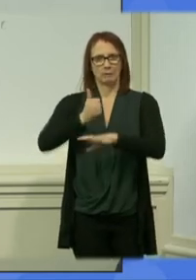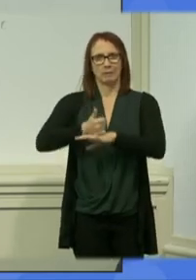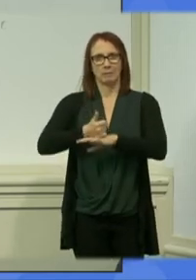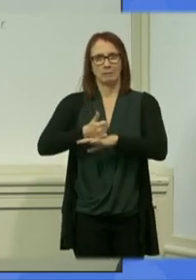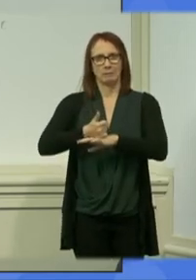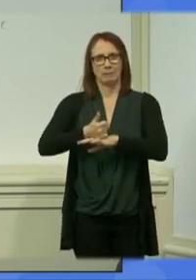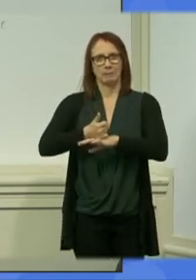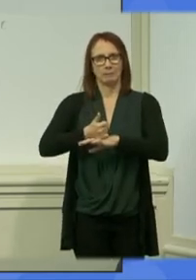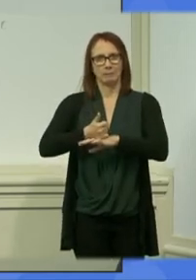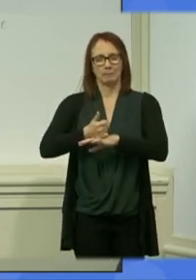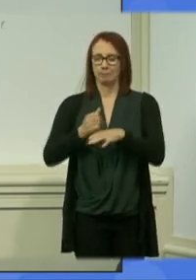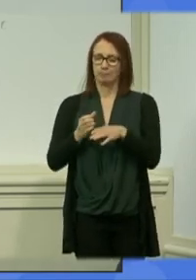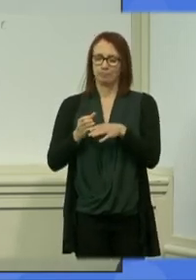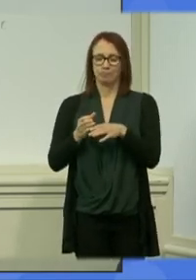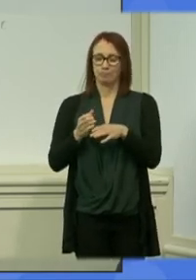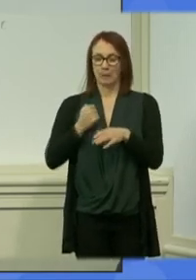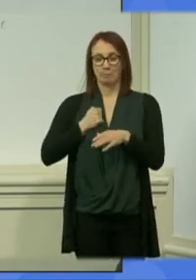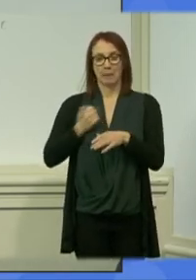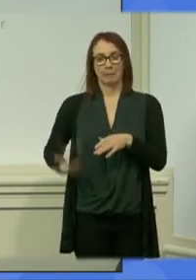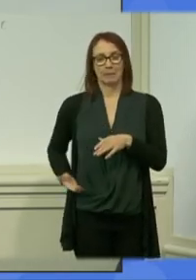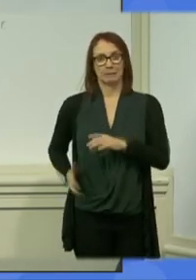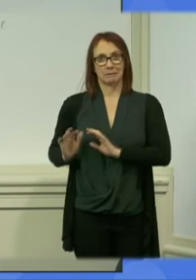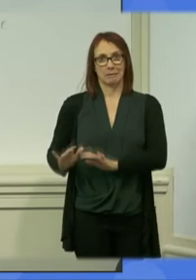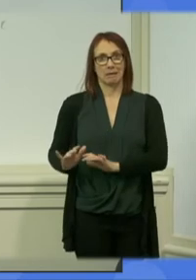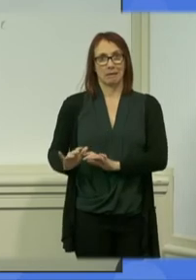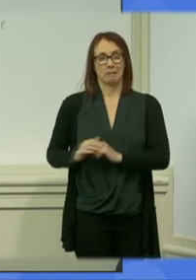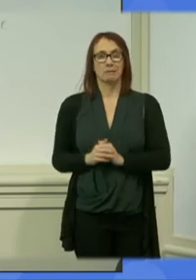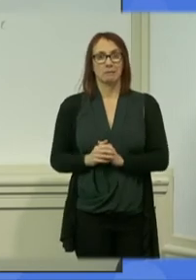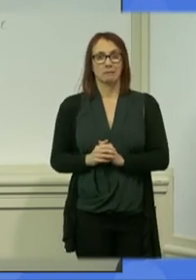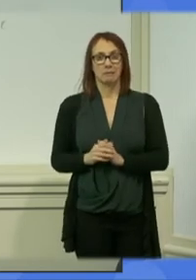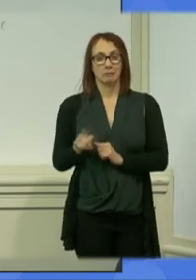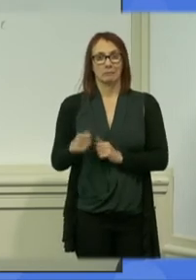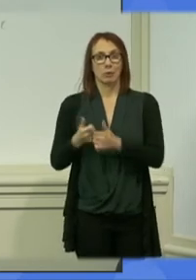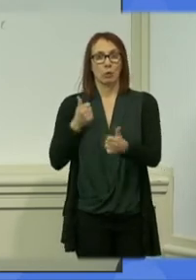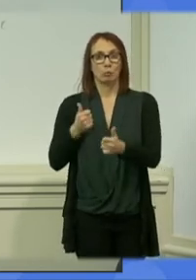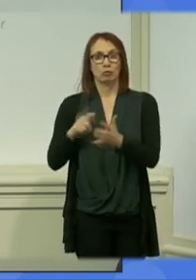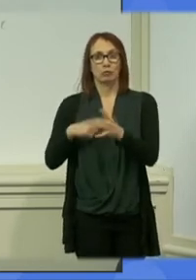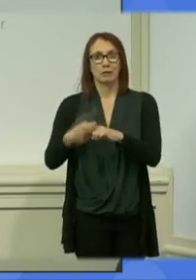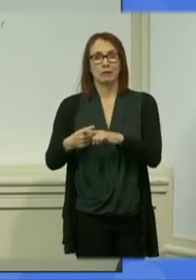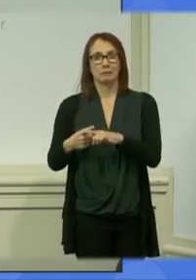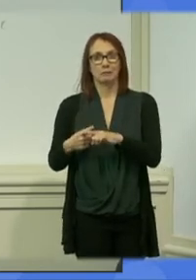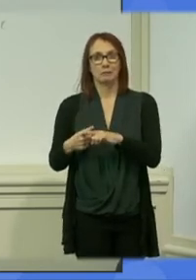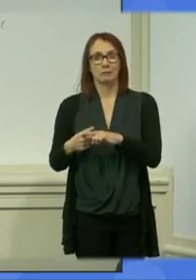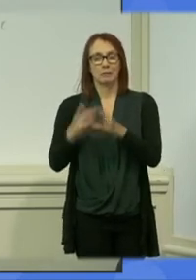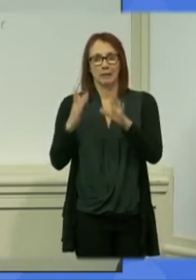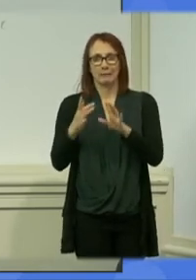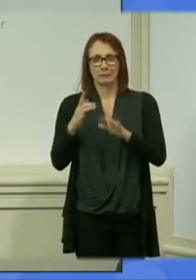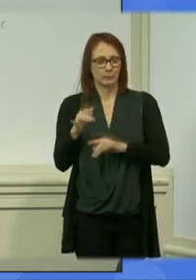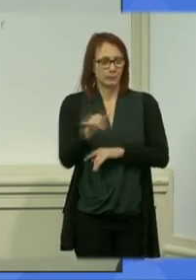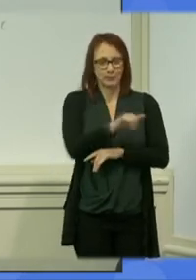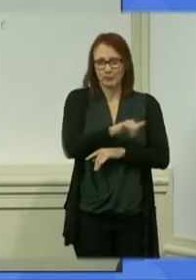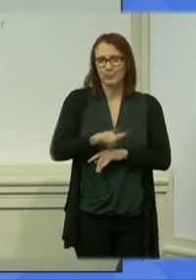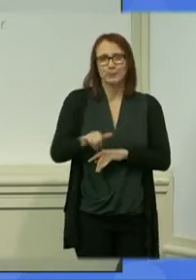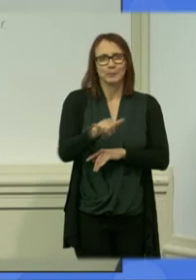In which case, I'd set up a little company and put my business in it. And if that's the case, I'd be paying corporation tax. And you need to look at how the